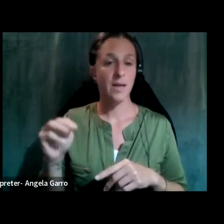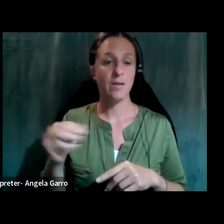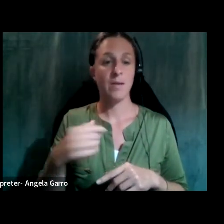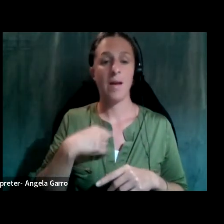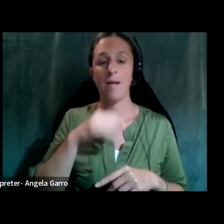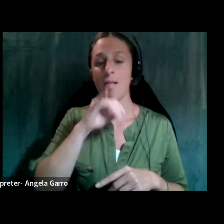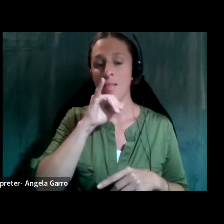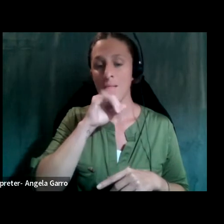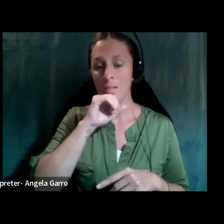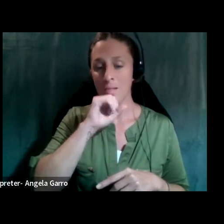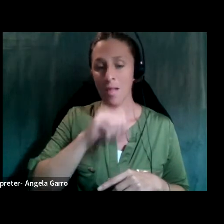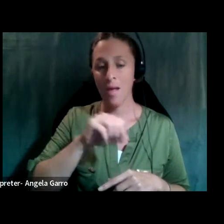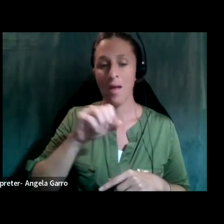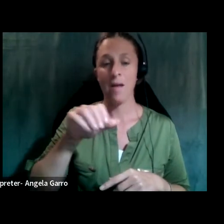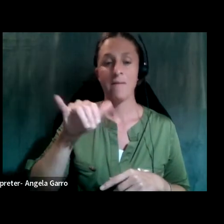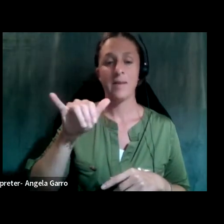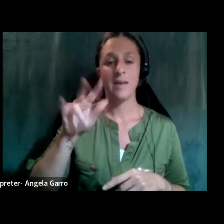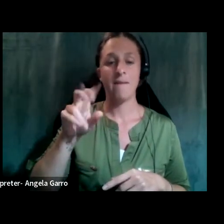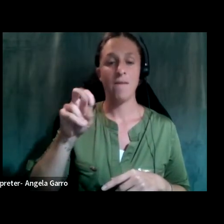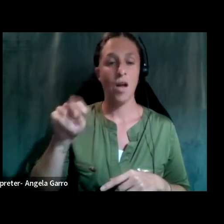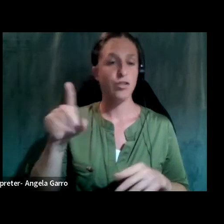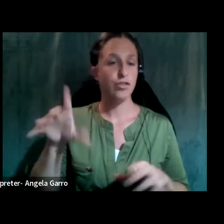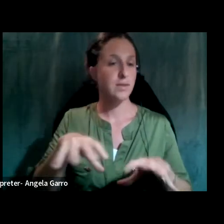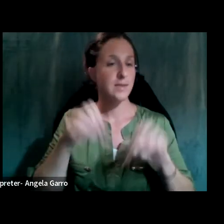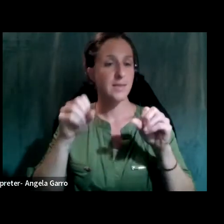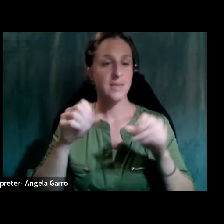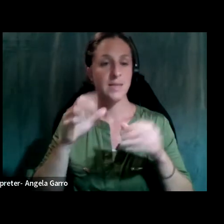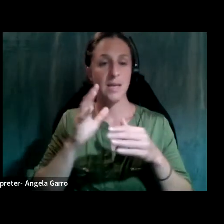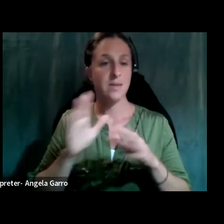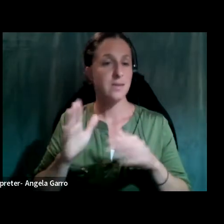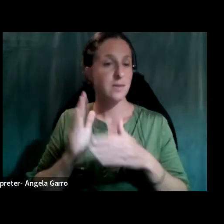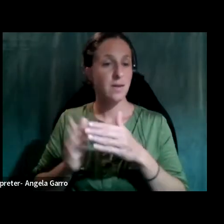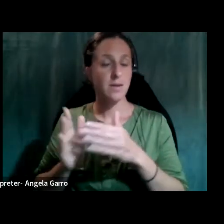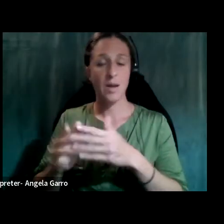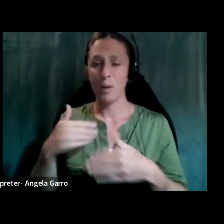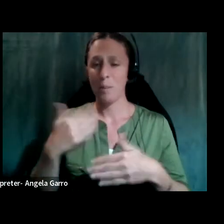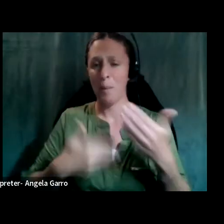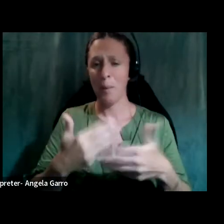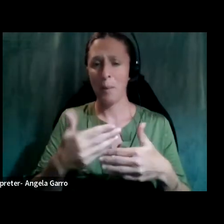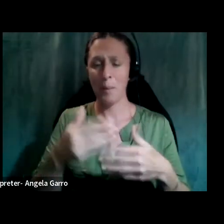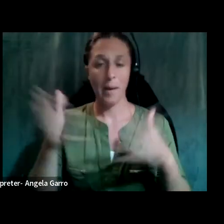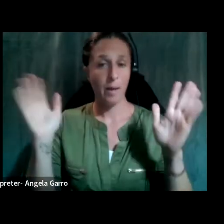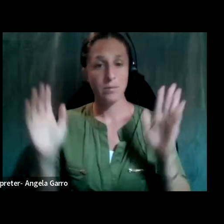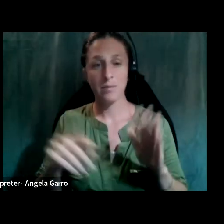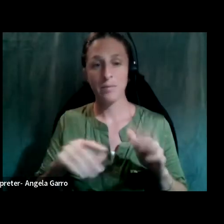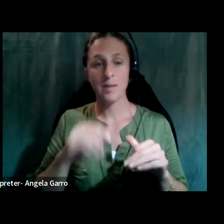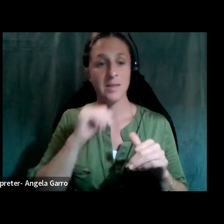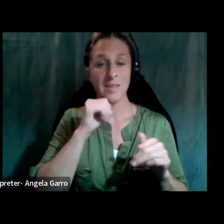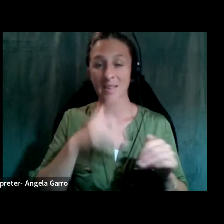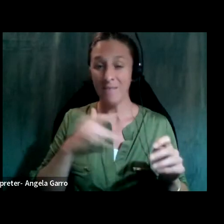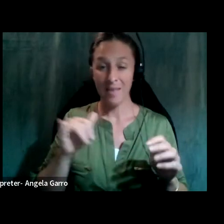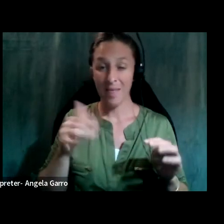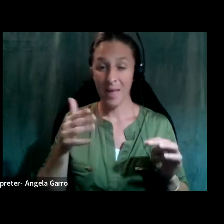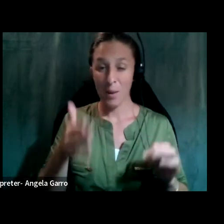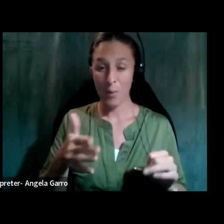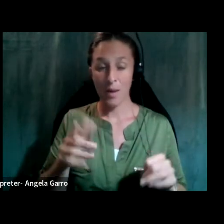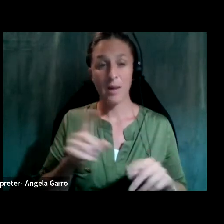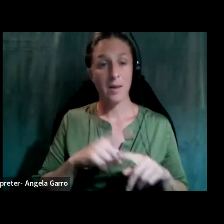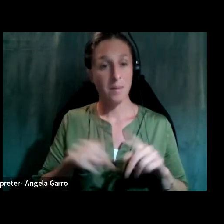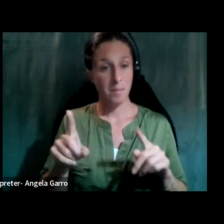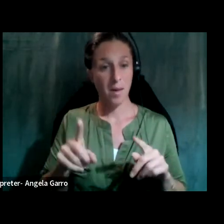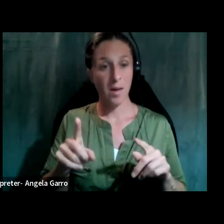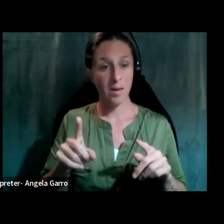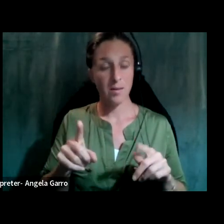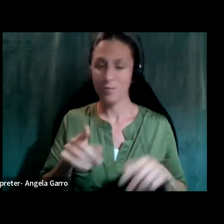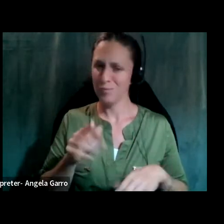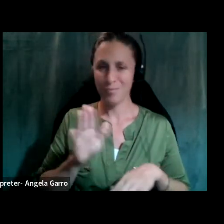because she gets it done, and it's like boom, to boom, boom, boom, and we're out. Yeah. And it doesn't feel that way, but you're like, and you're